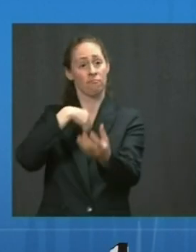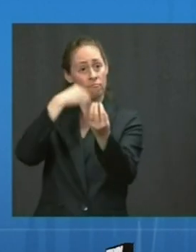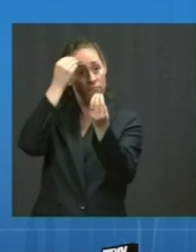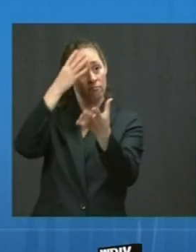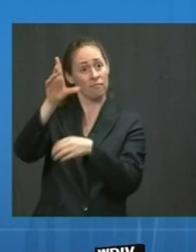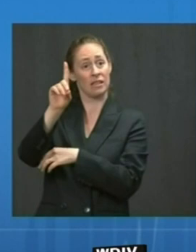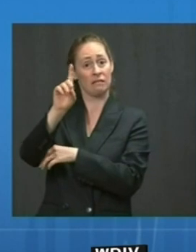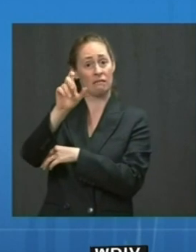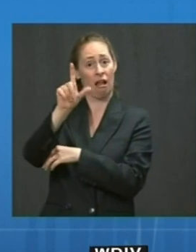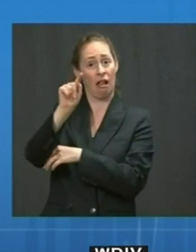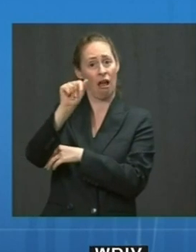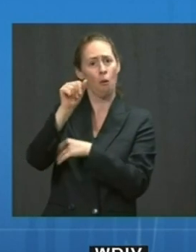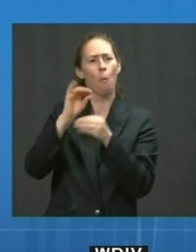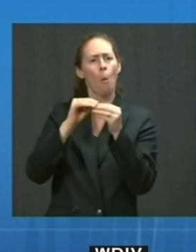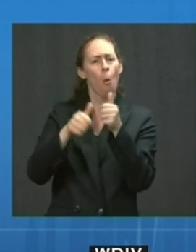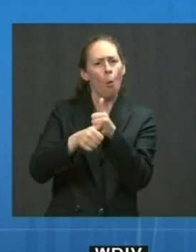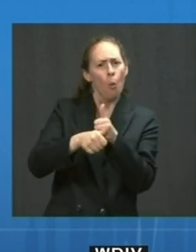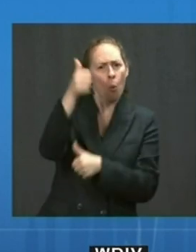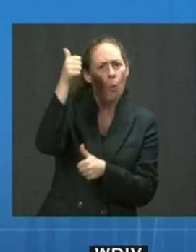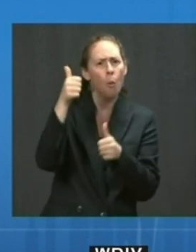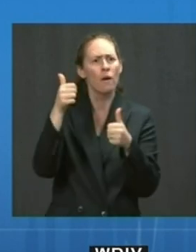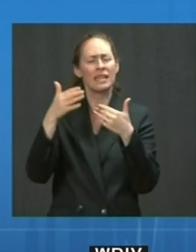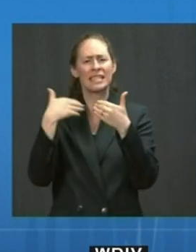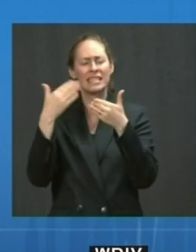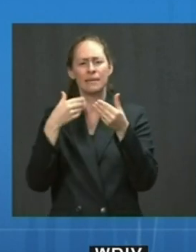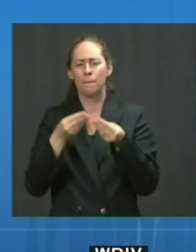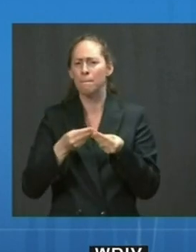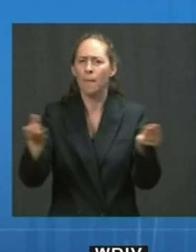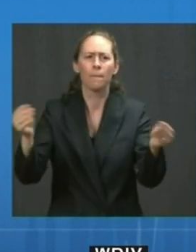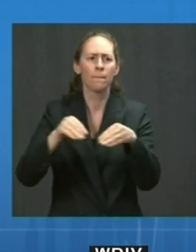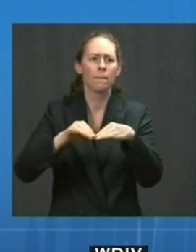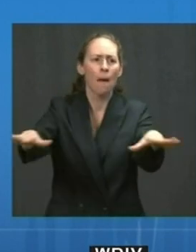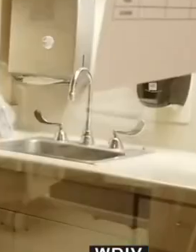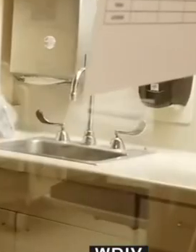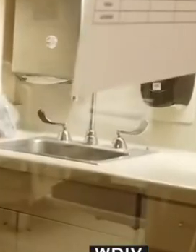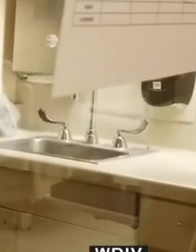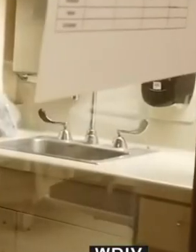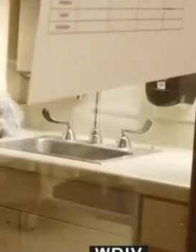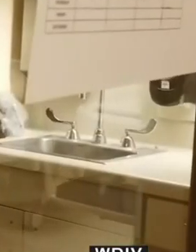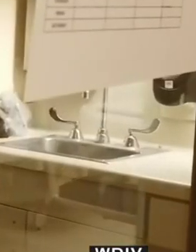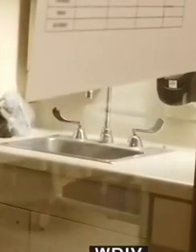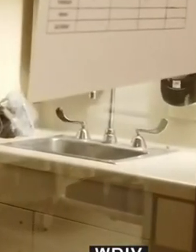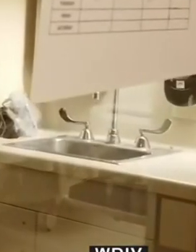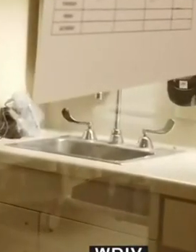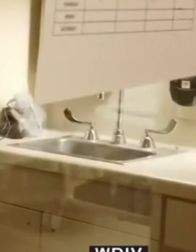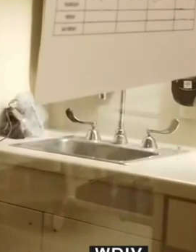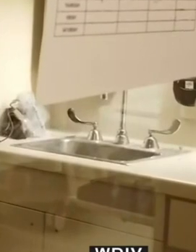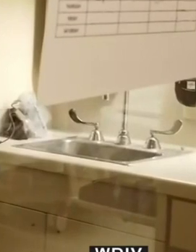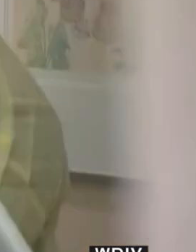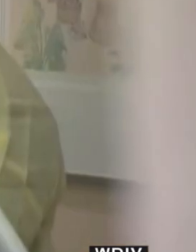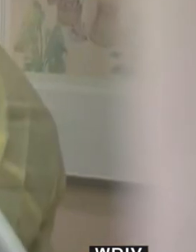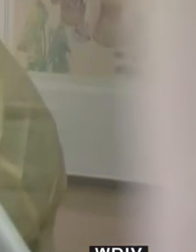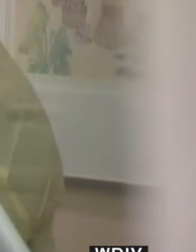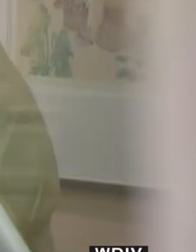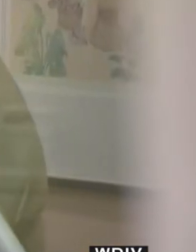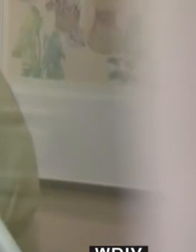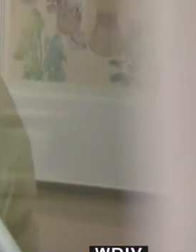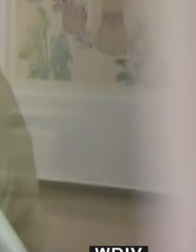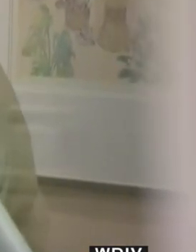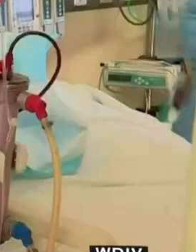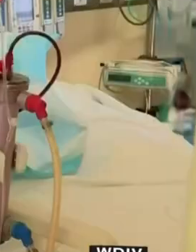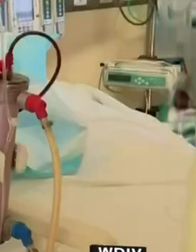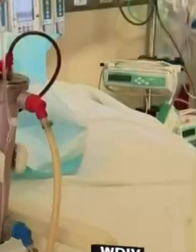aggressive and much more transmissible than previously circulating strains. It is one of the most infectious respiratory